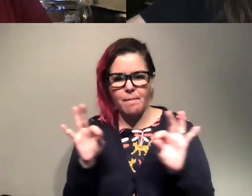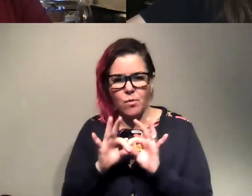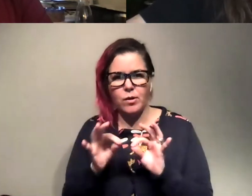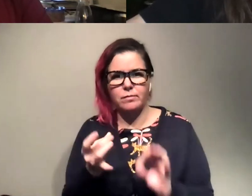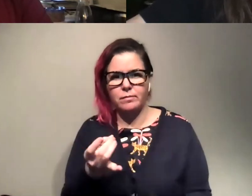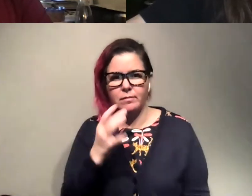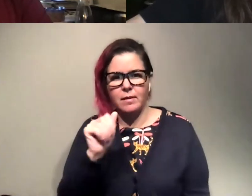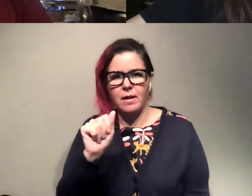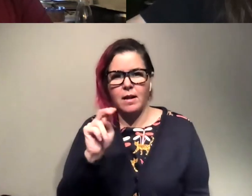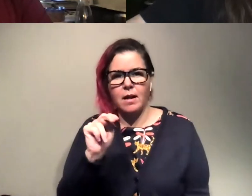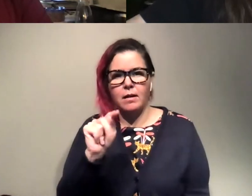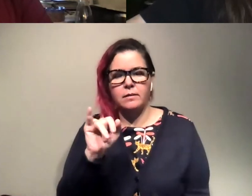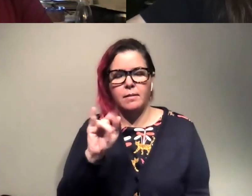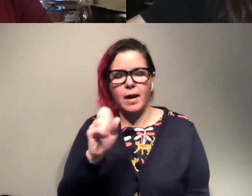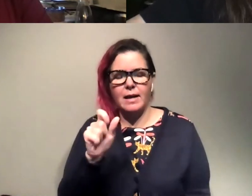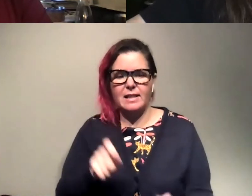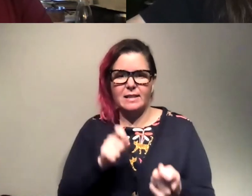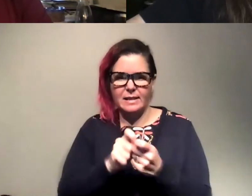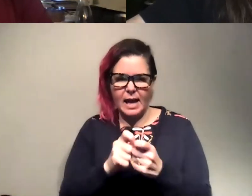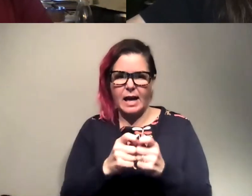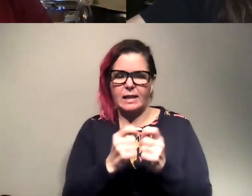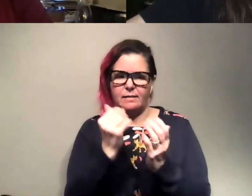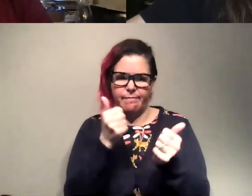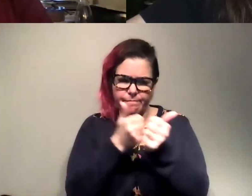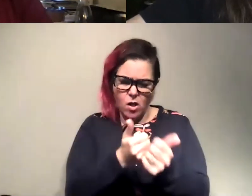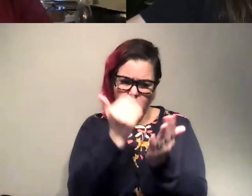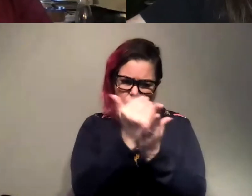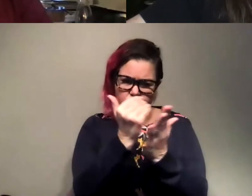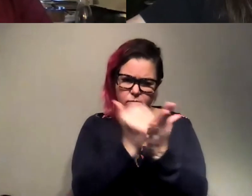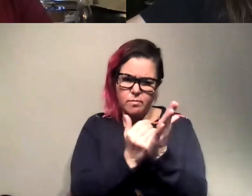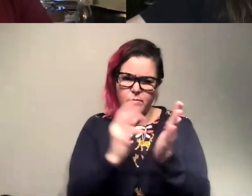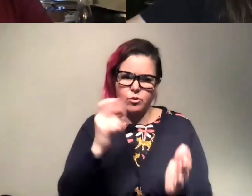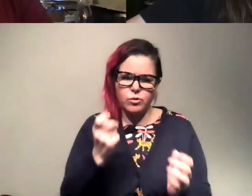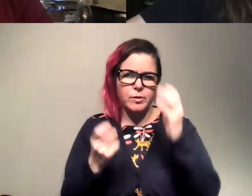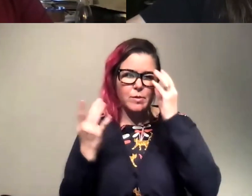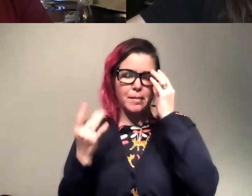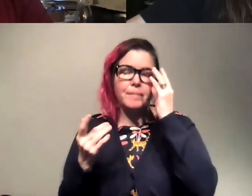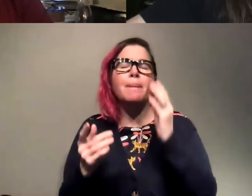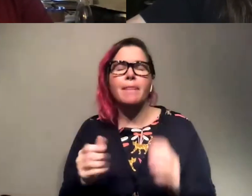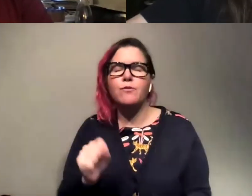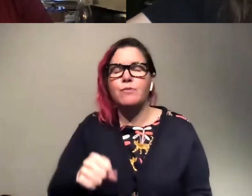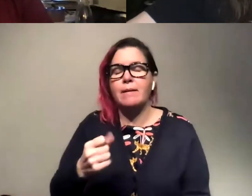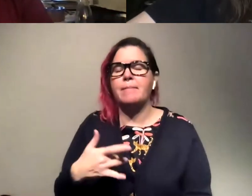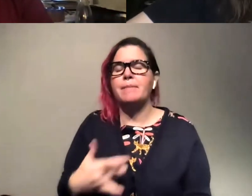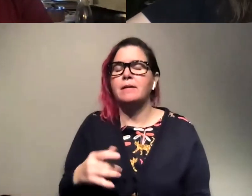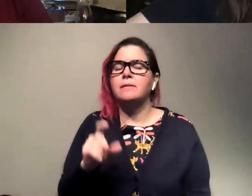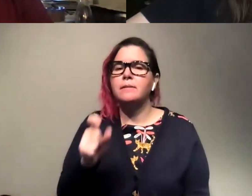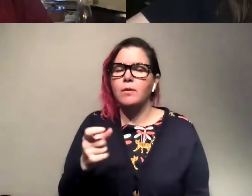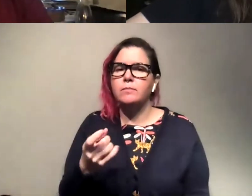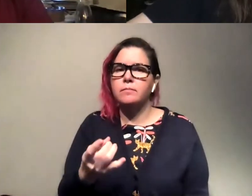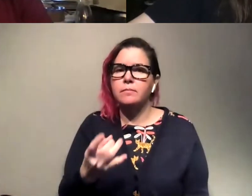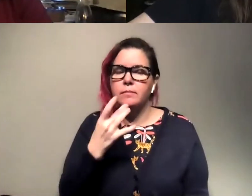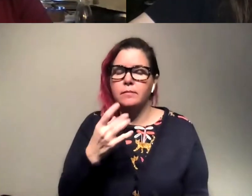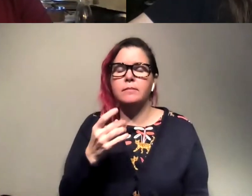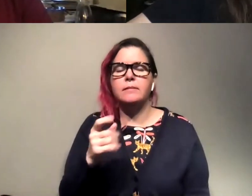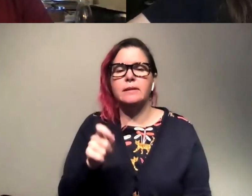antibiotics exactly as prescribed? Yeah, so a lot of times what you might see is that you're supposed to take it a certain number of times a